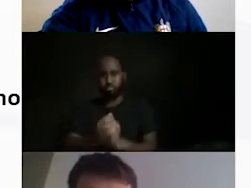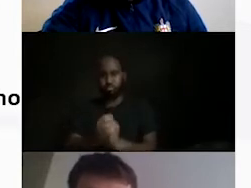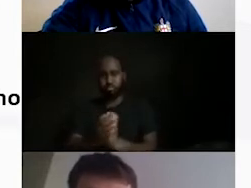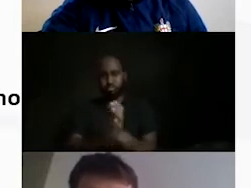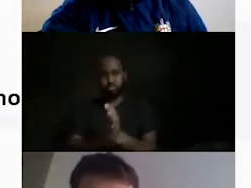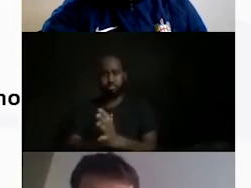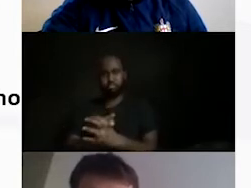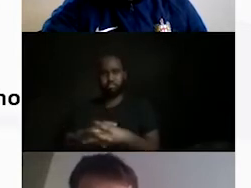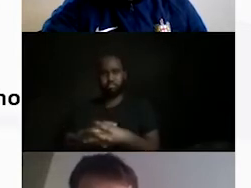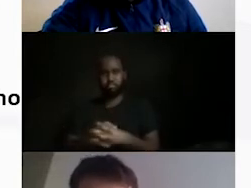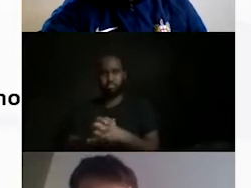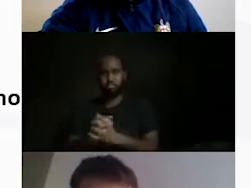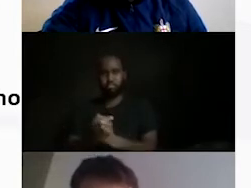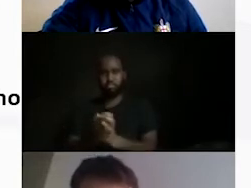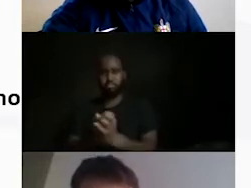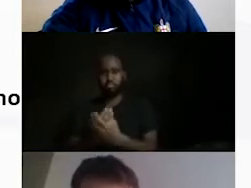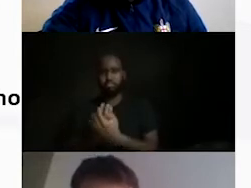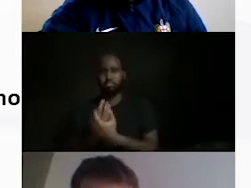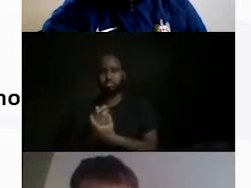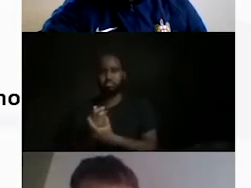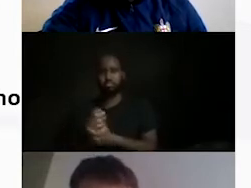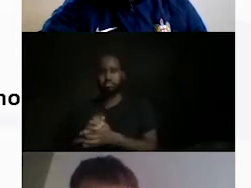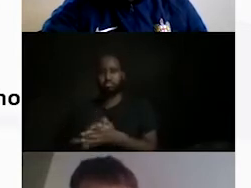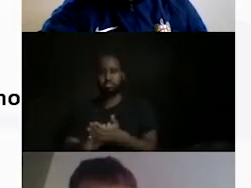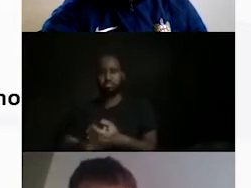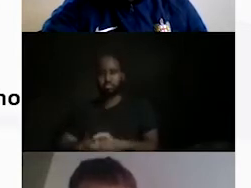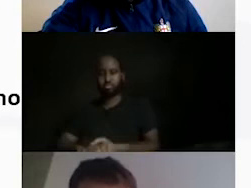that us as a county FA can support